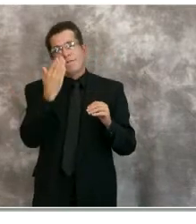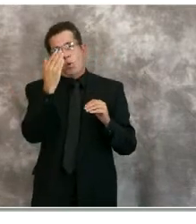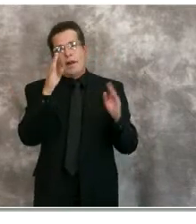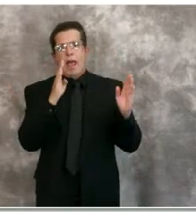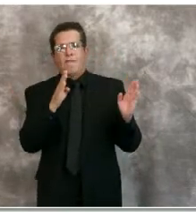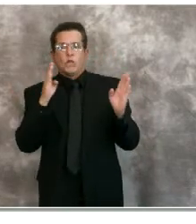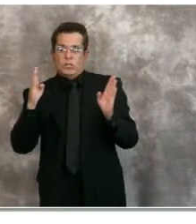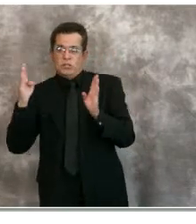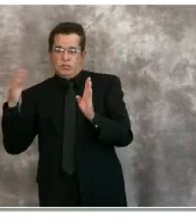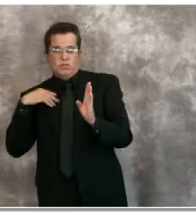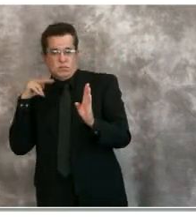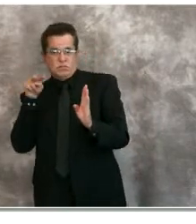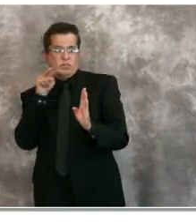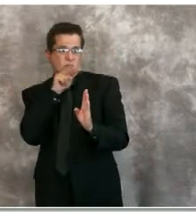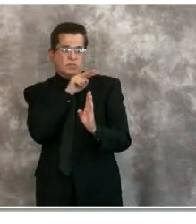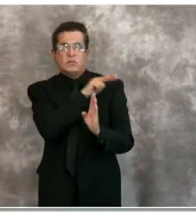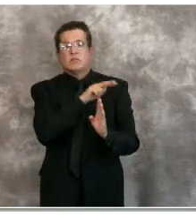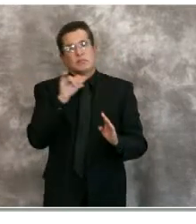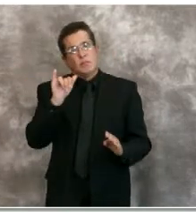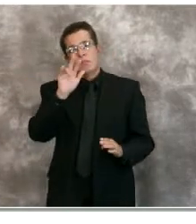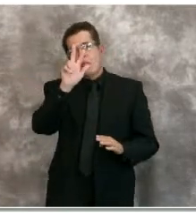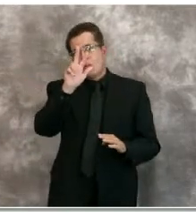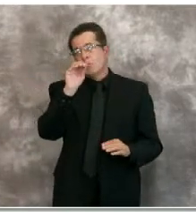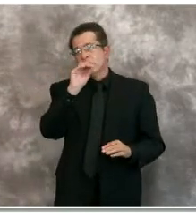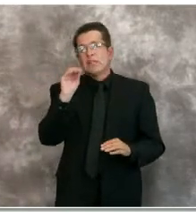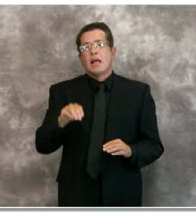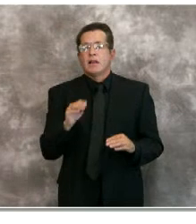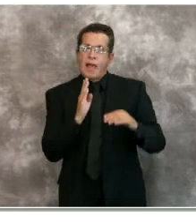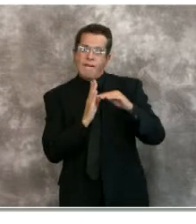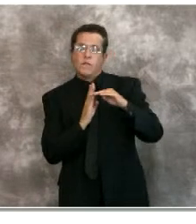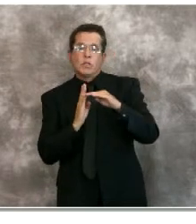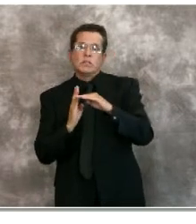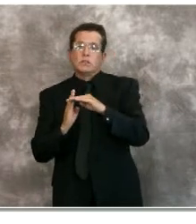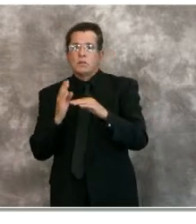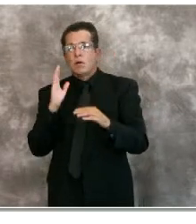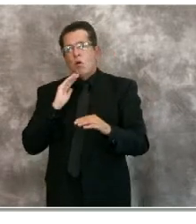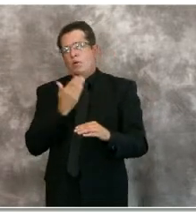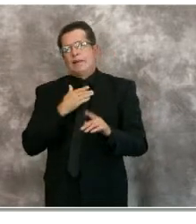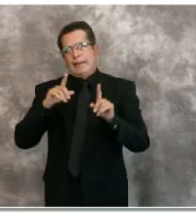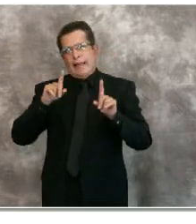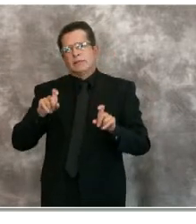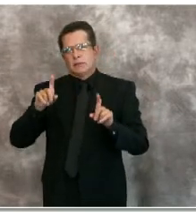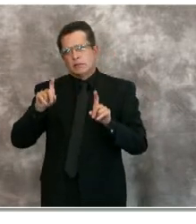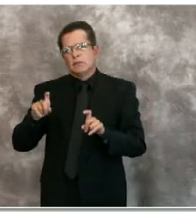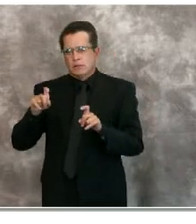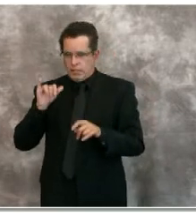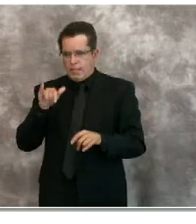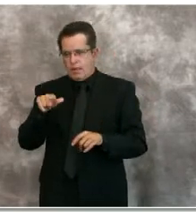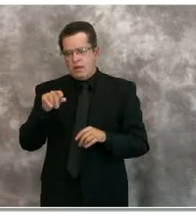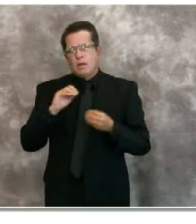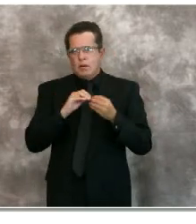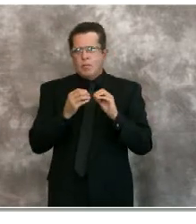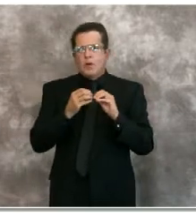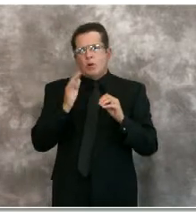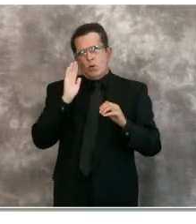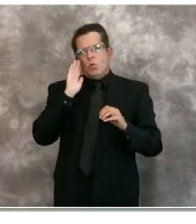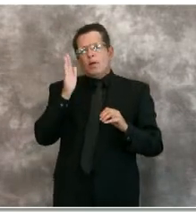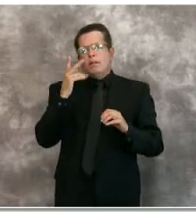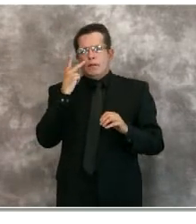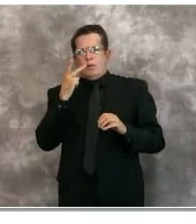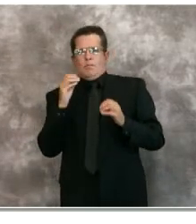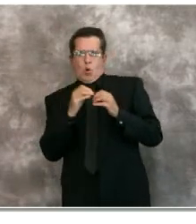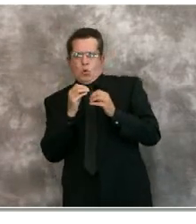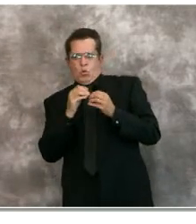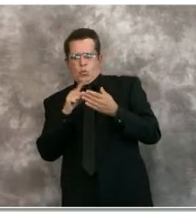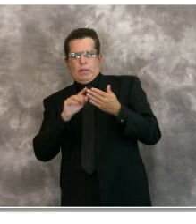14-day average at 3% of the total tests we've done reported positive. That number will become a little bit more clear as far as